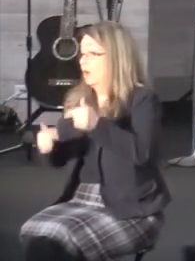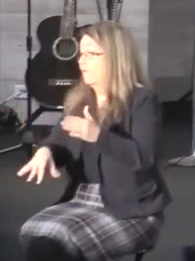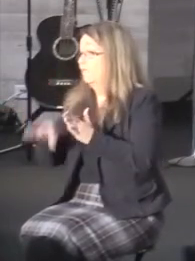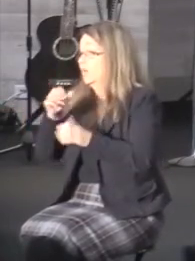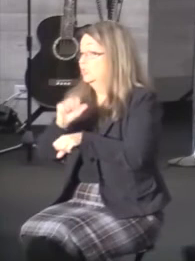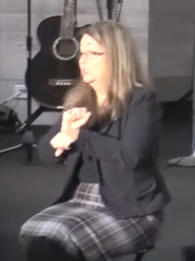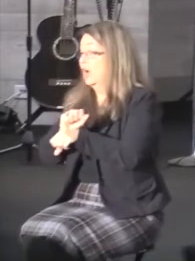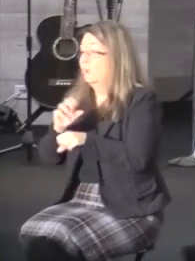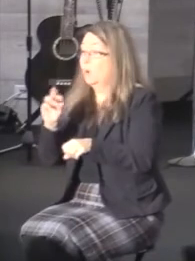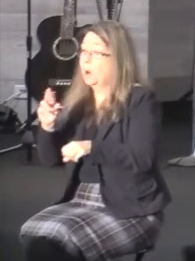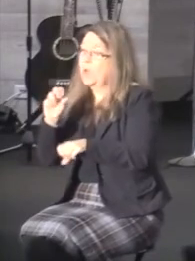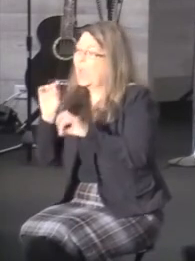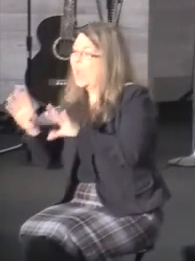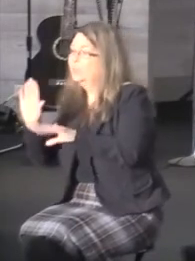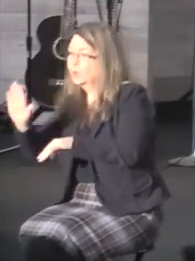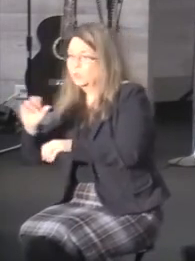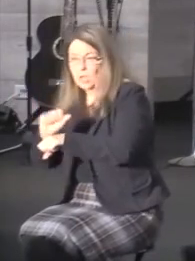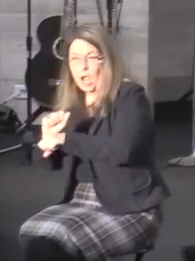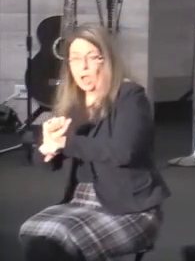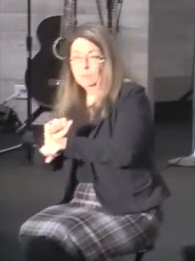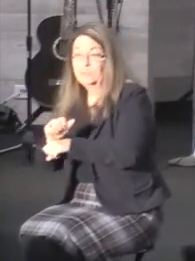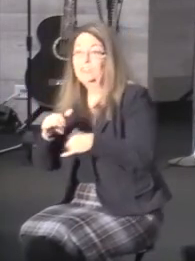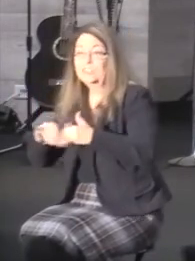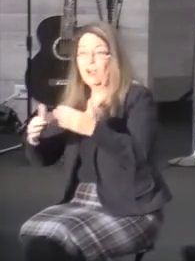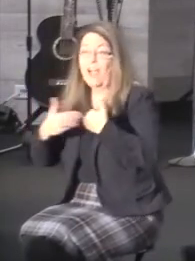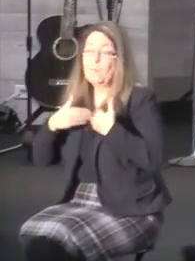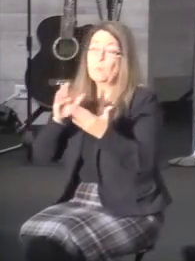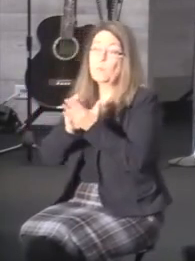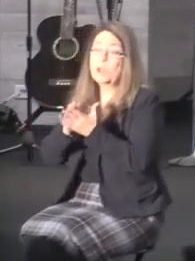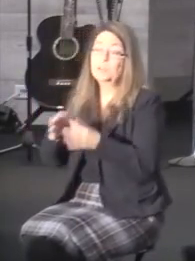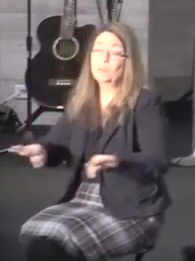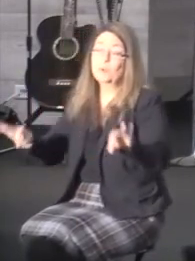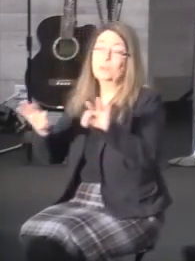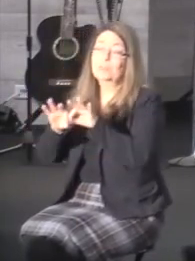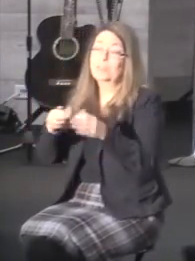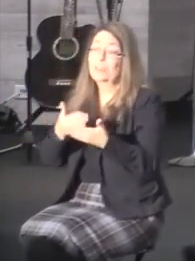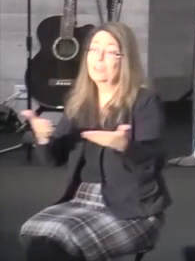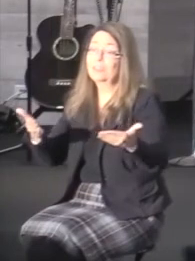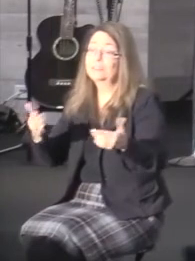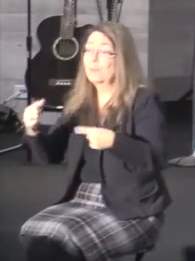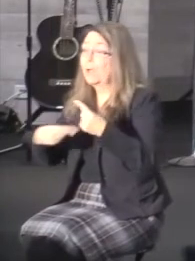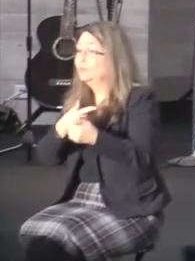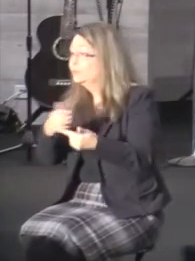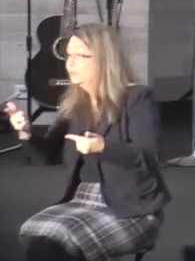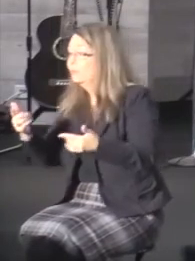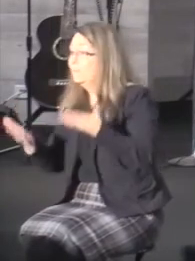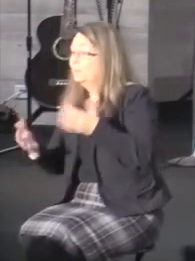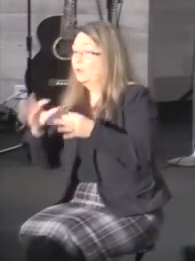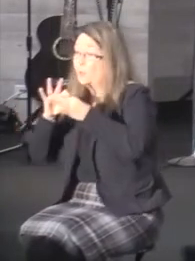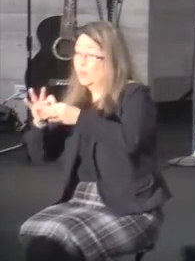Maybe you hate the place that you work. There are still praiseworthy things about you. Maybe your relationships are a